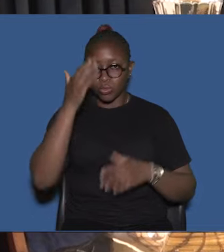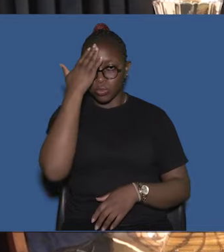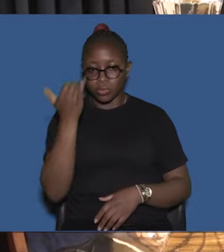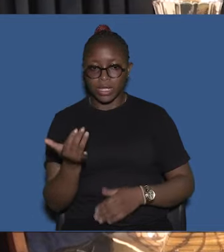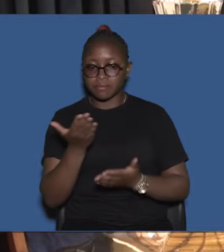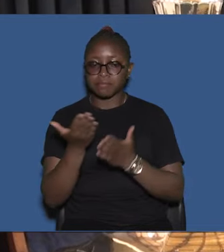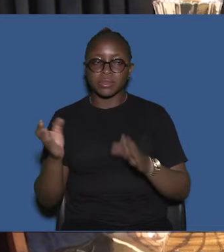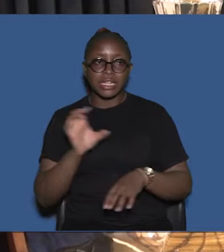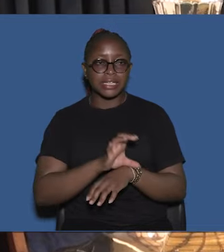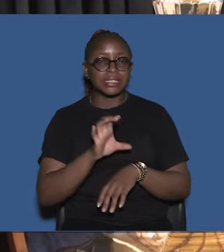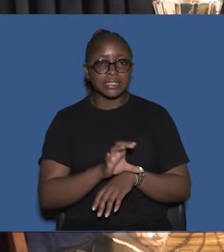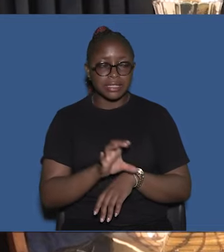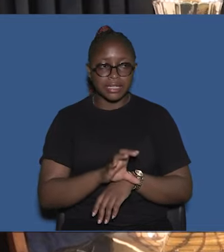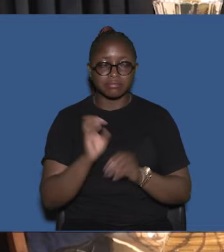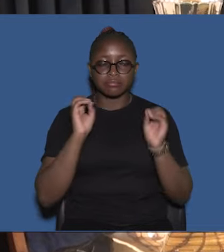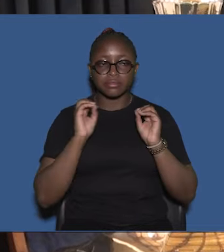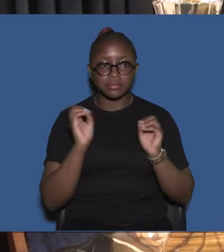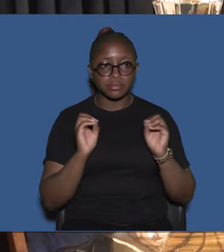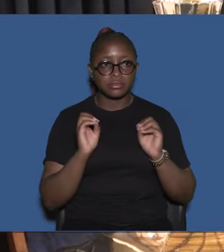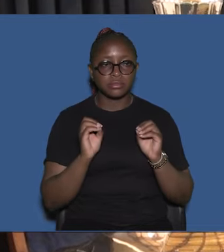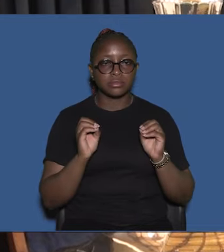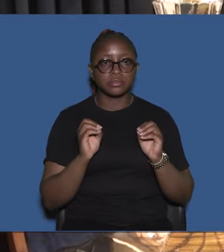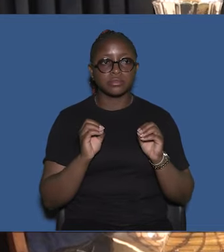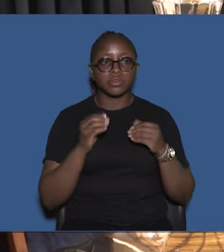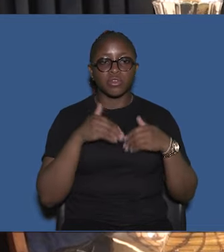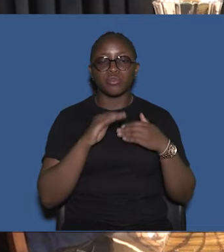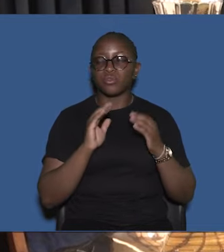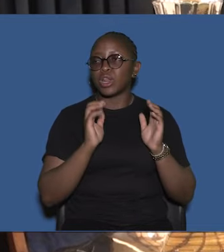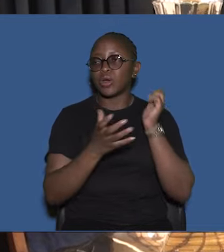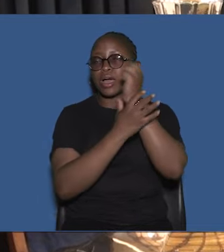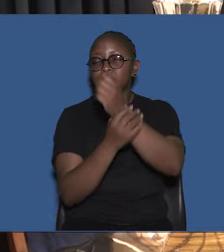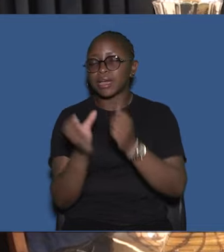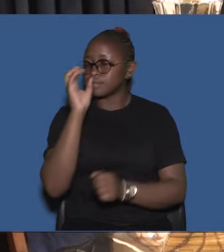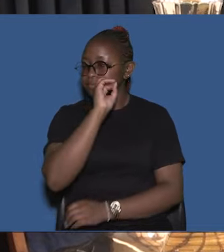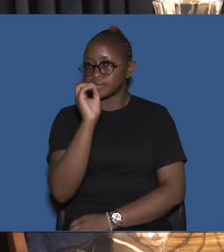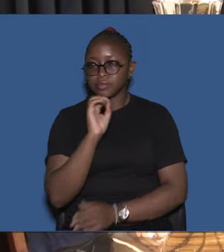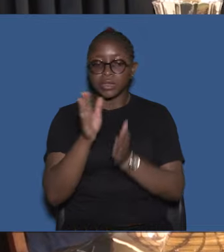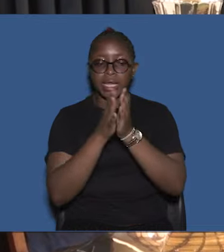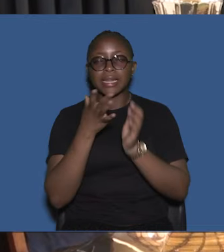not descendants of Abraham. And I like what Paul is telling them.